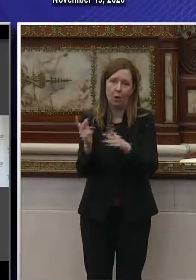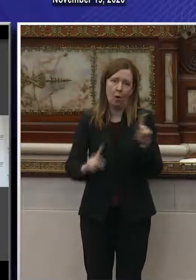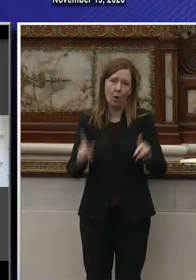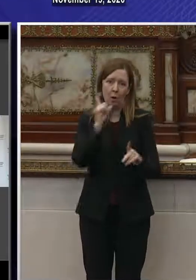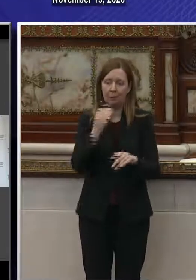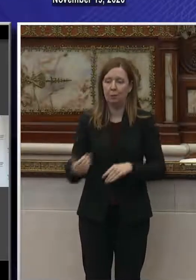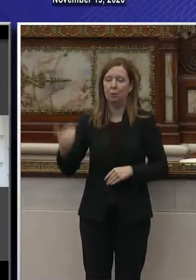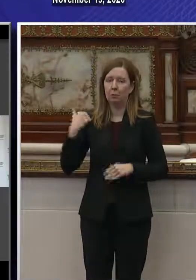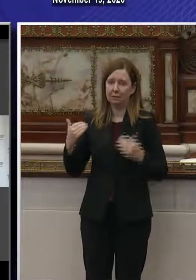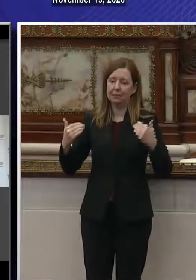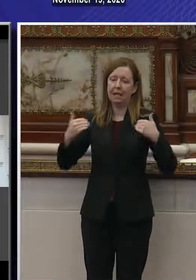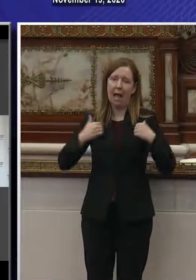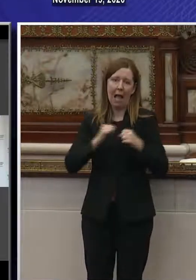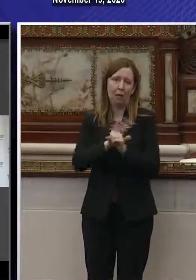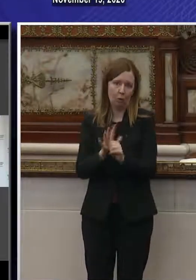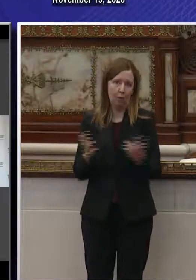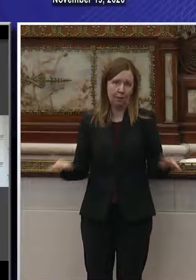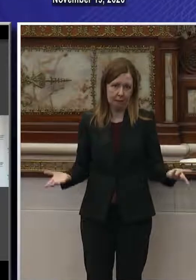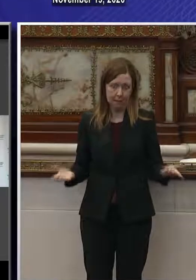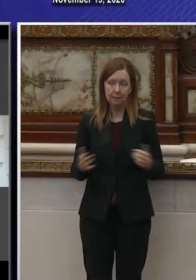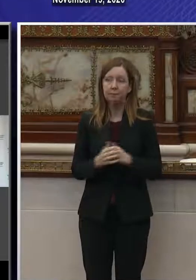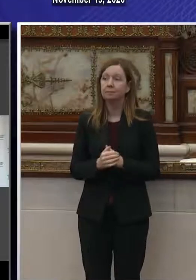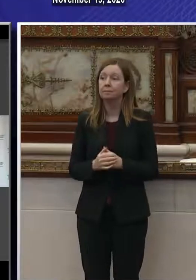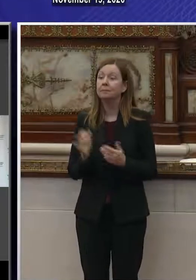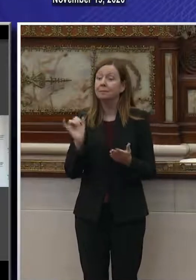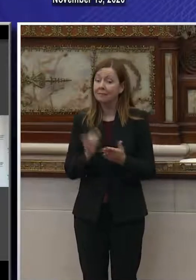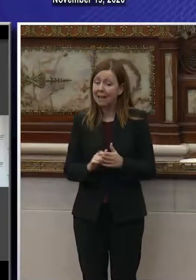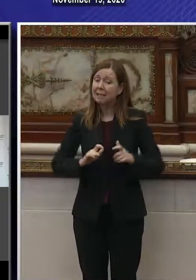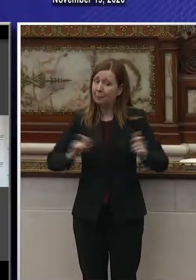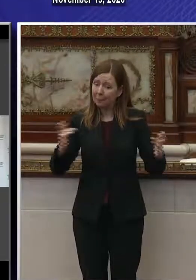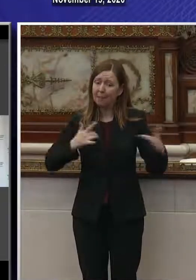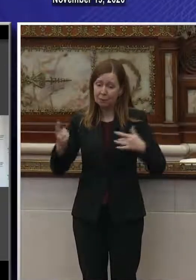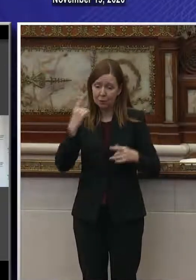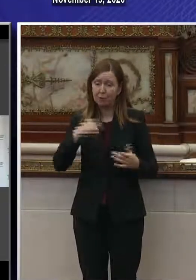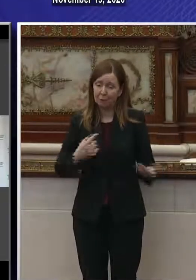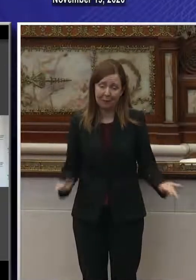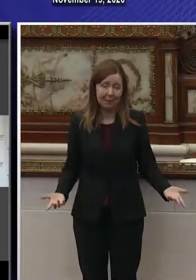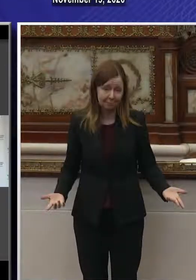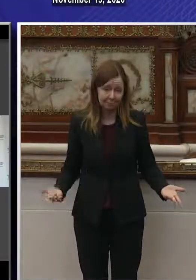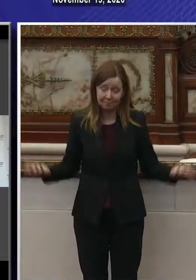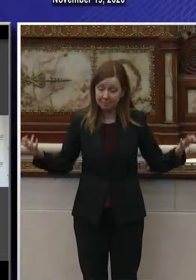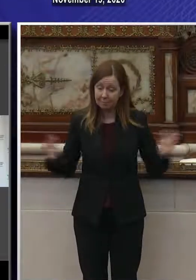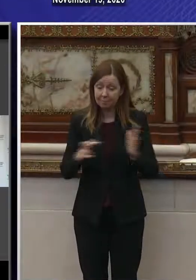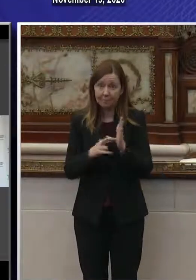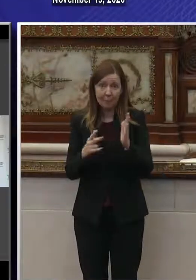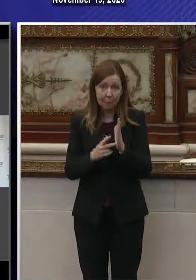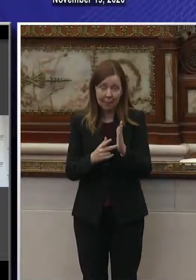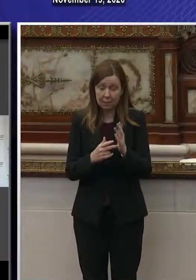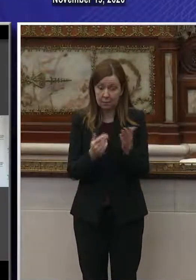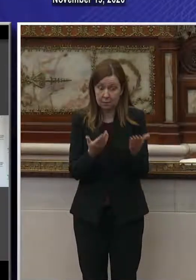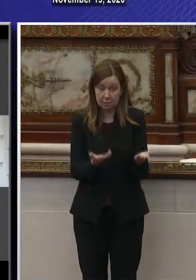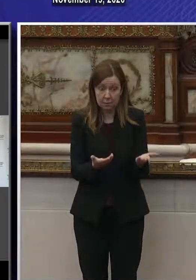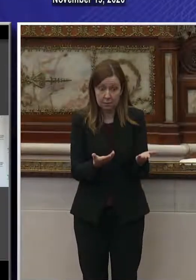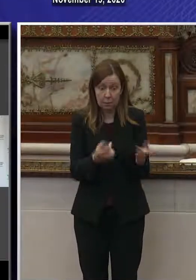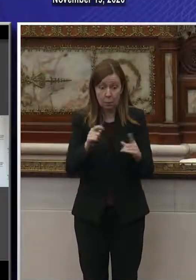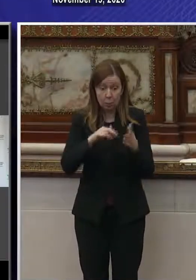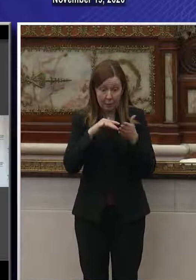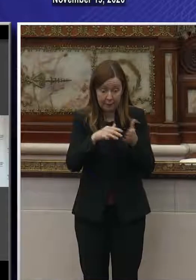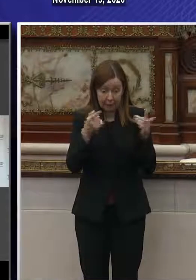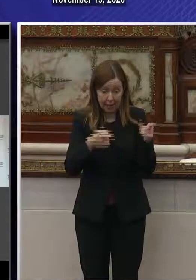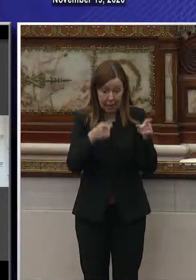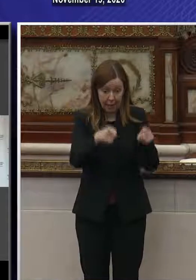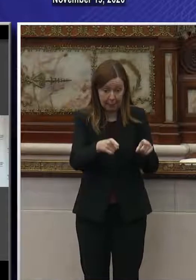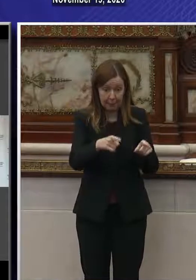who had previously been infected. That is a very big concern to me, because it says that at the table, when the study was